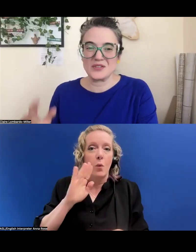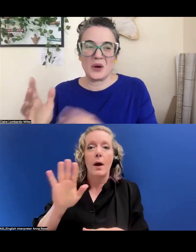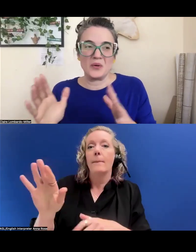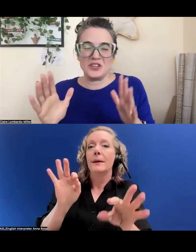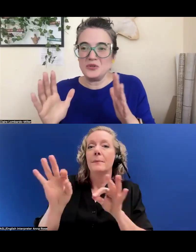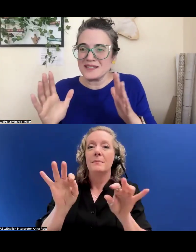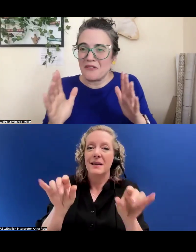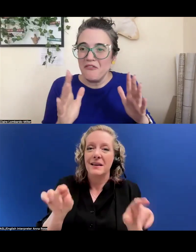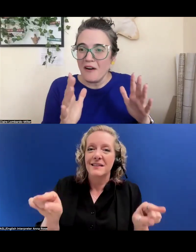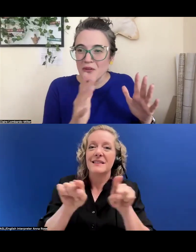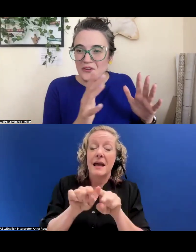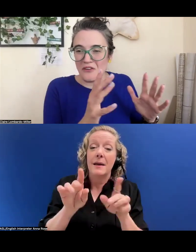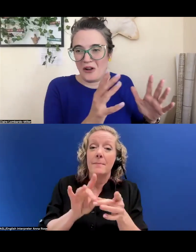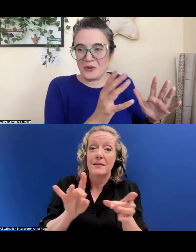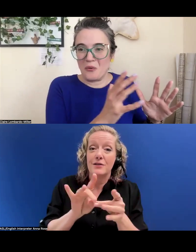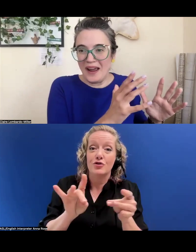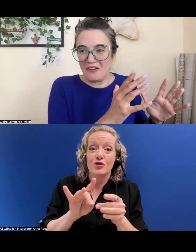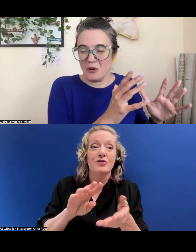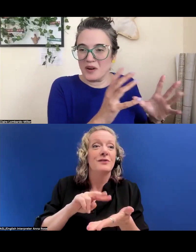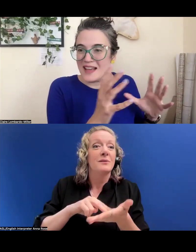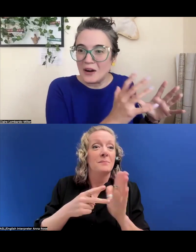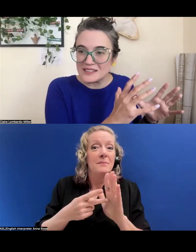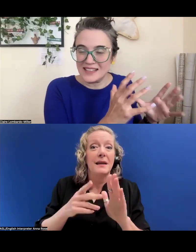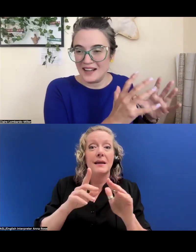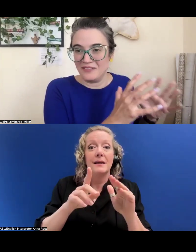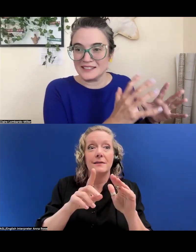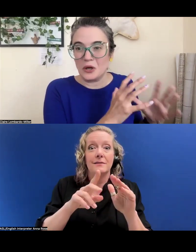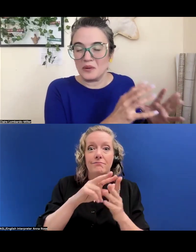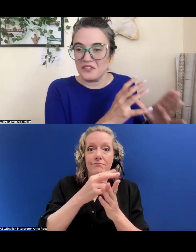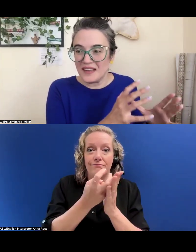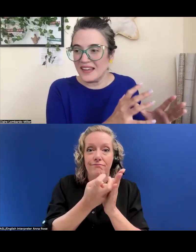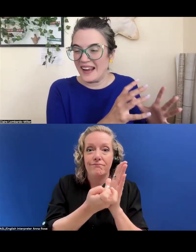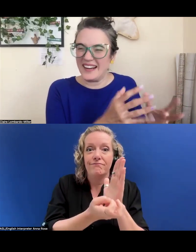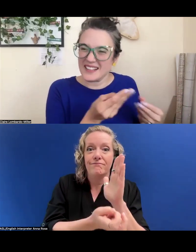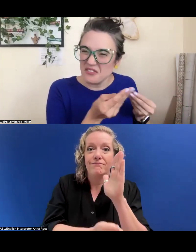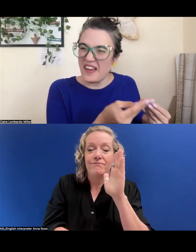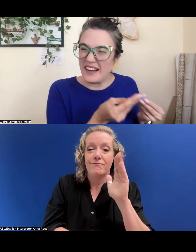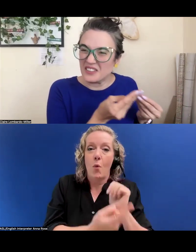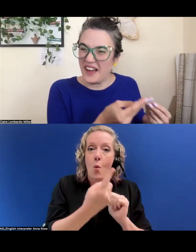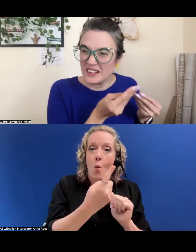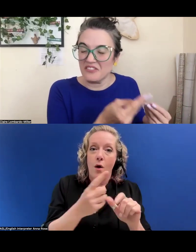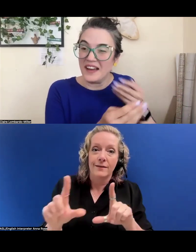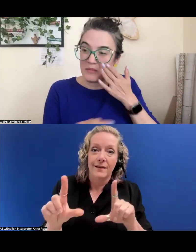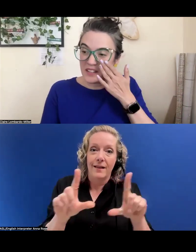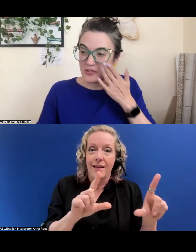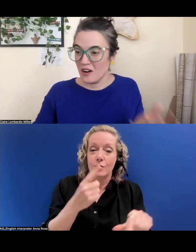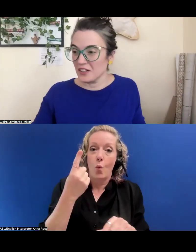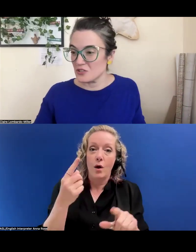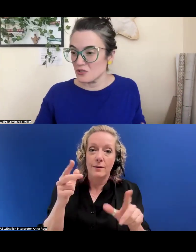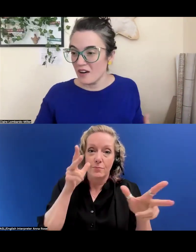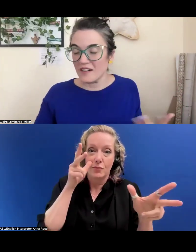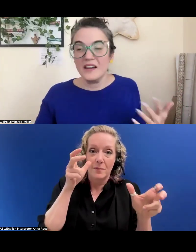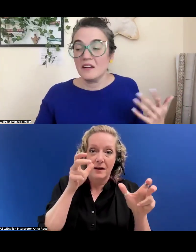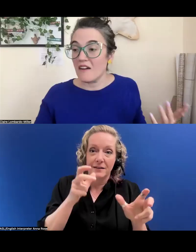And so you just get farther and farther away from what's outside of that scope of thinking, and it gets fed and fed and fed and made stronger